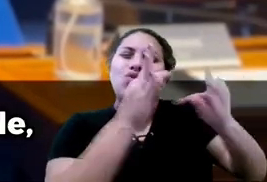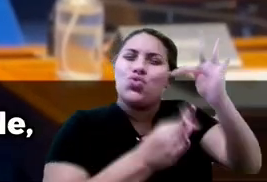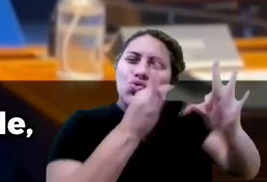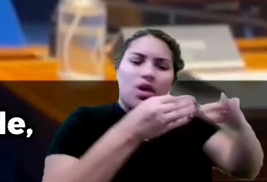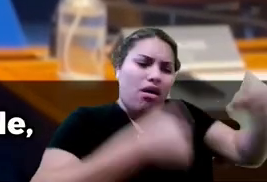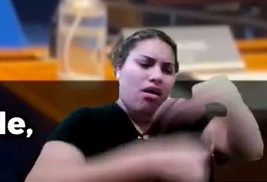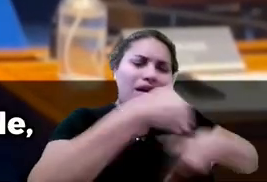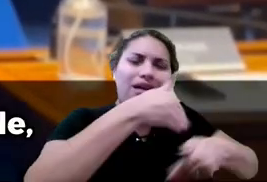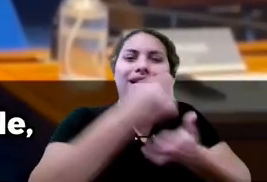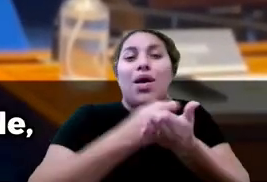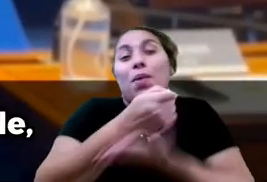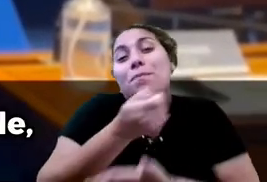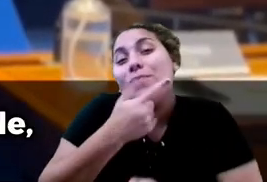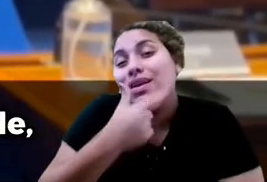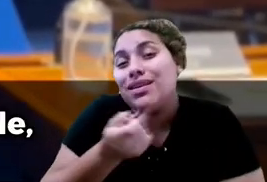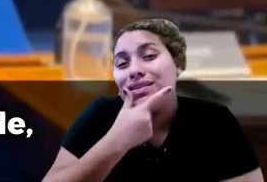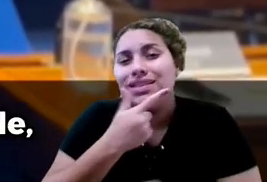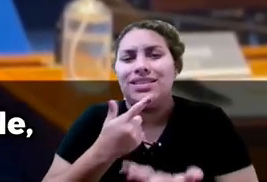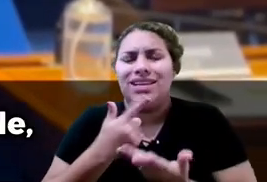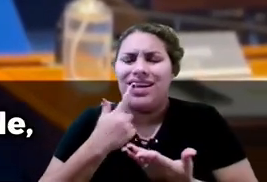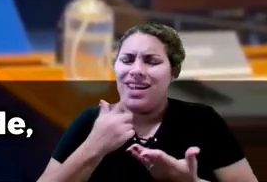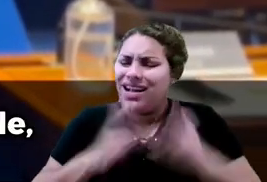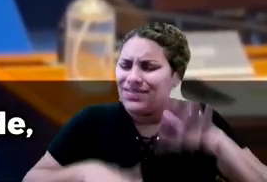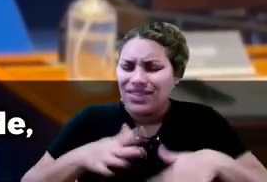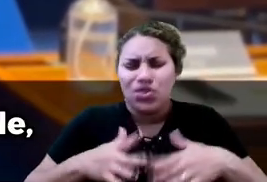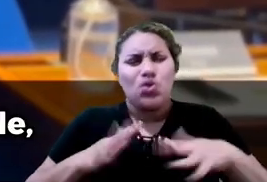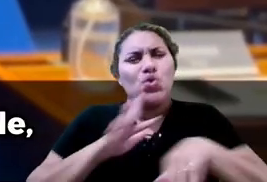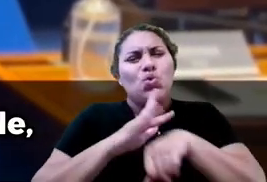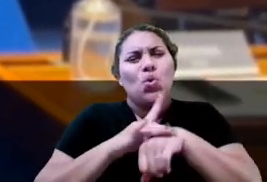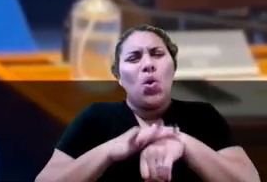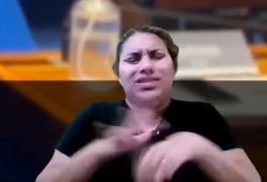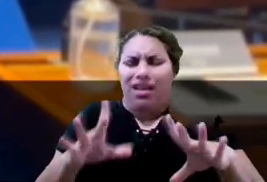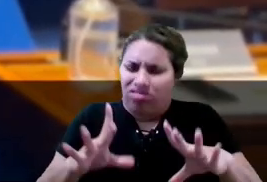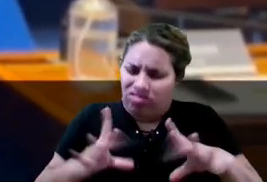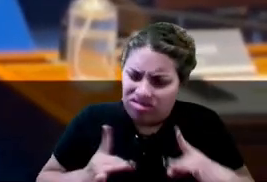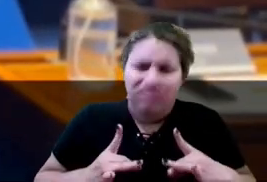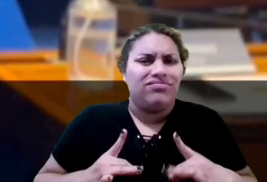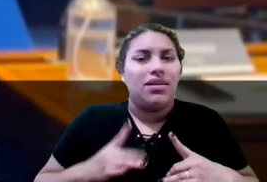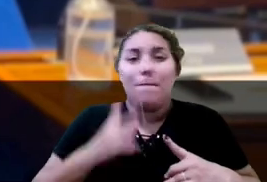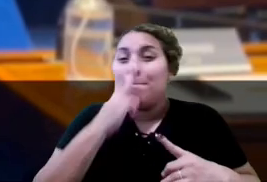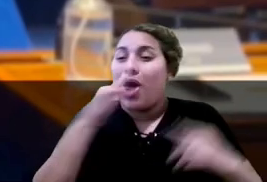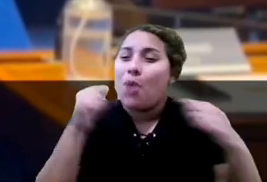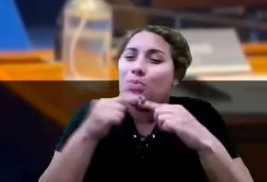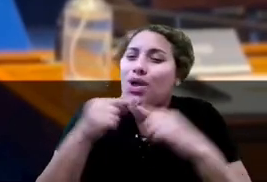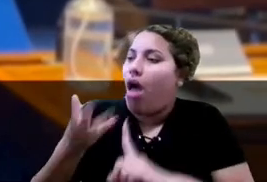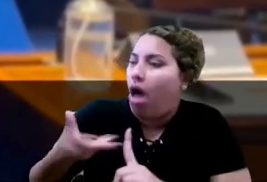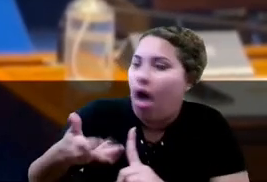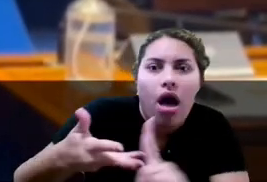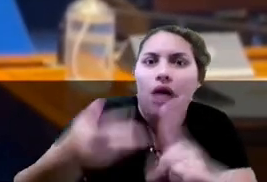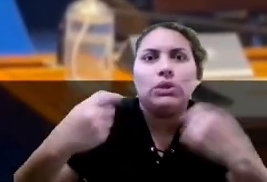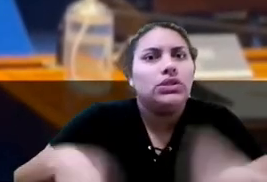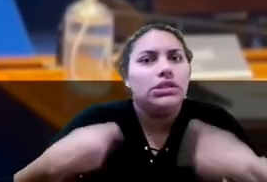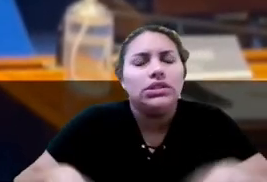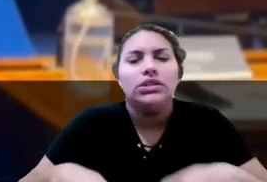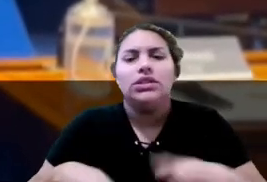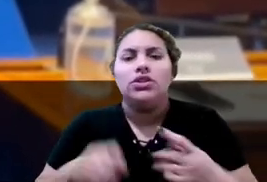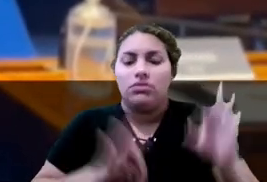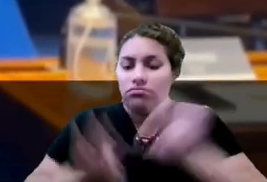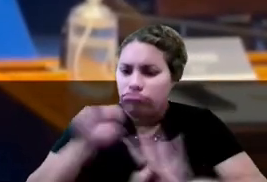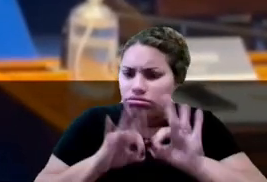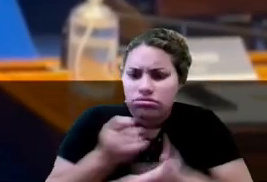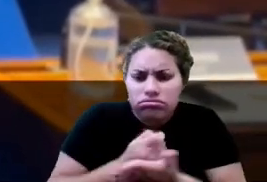hard to access these diagnostics, access to medication and treatment. We have a permanent discussion